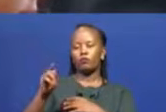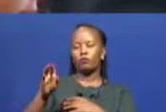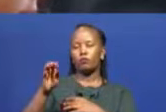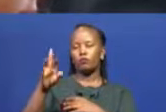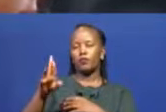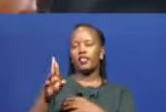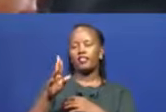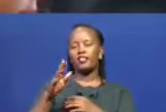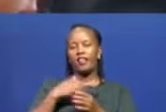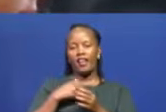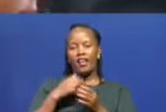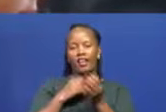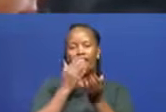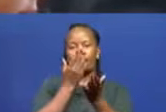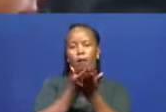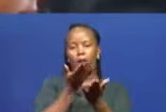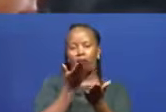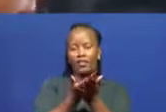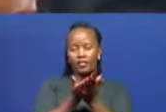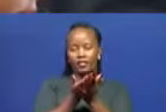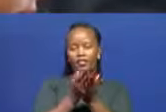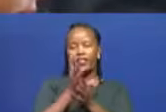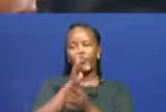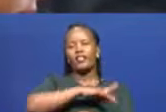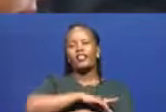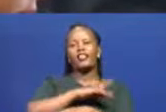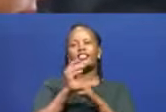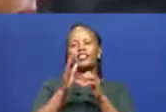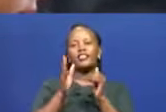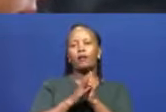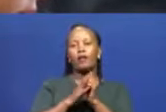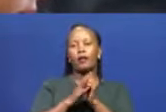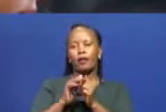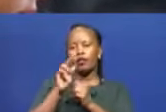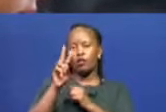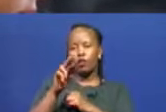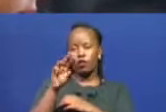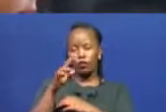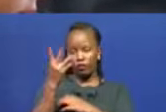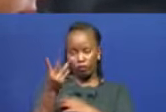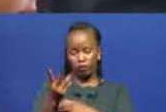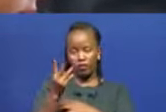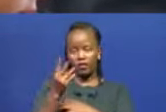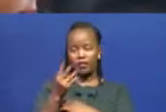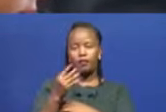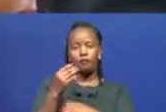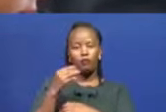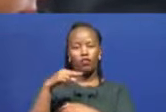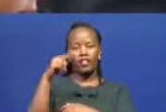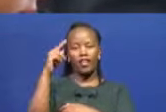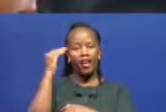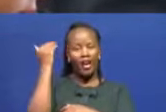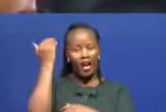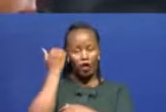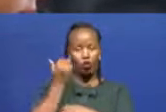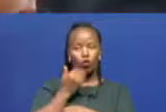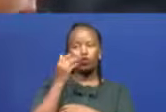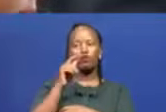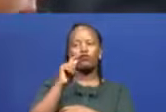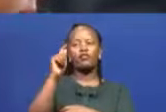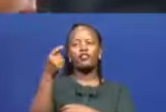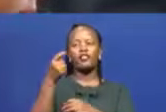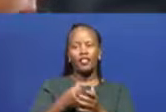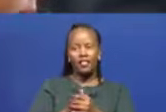filed the petition dated September 2024 before the High Court of Kenya at Nairobi.